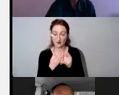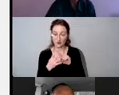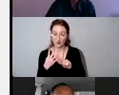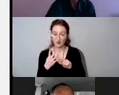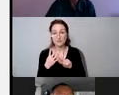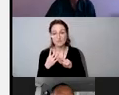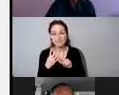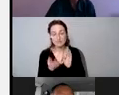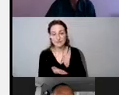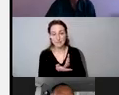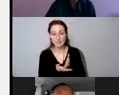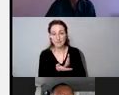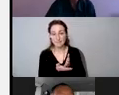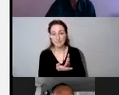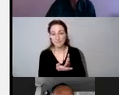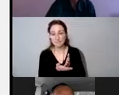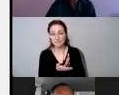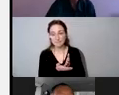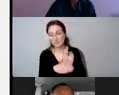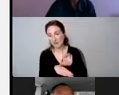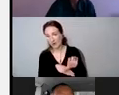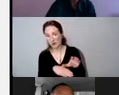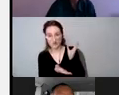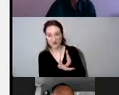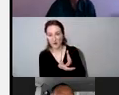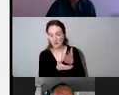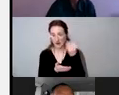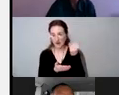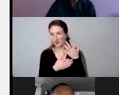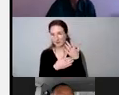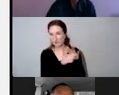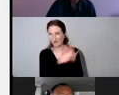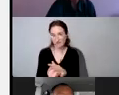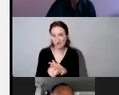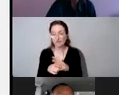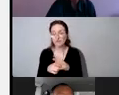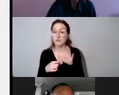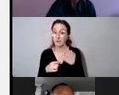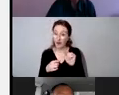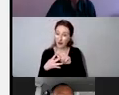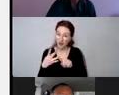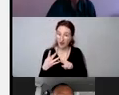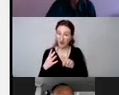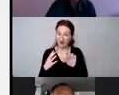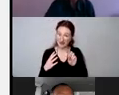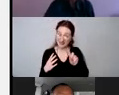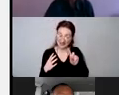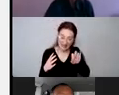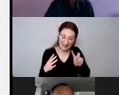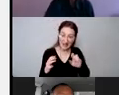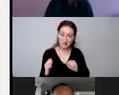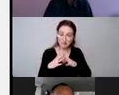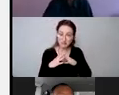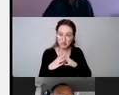eventually stopped because of the persecutions, but the fact that they existed, they are kind